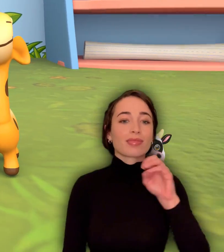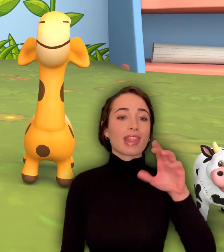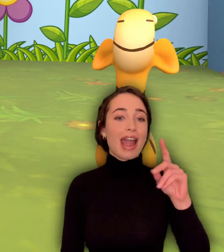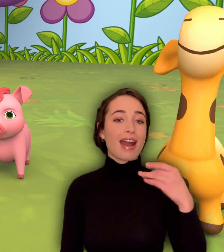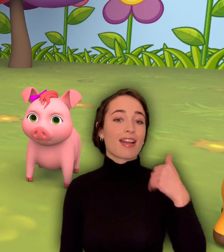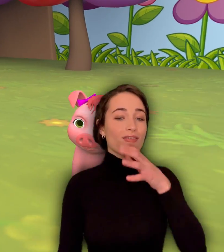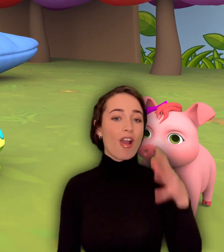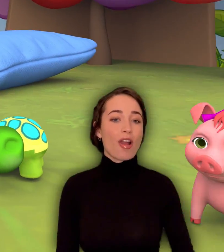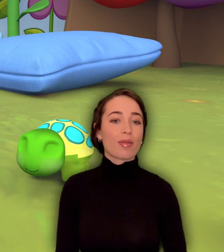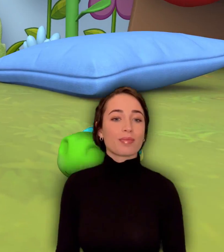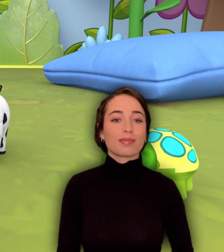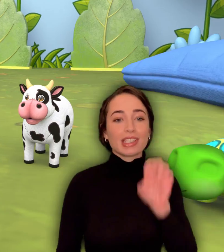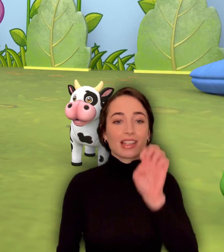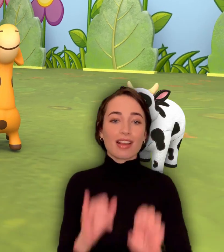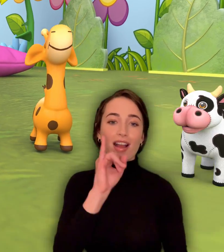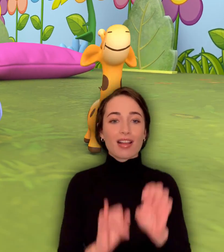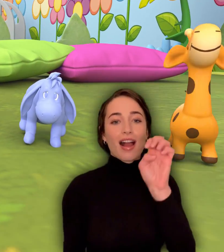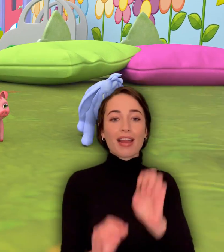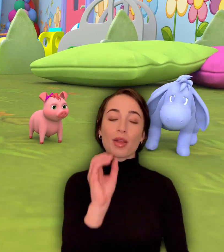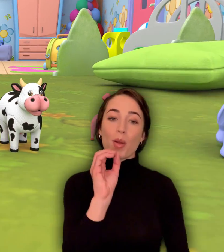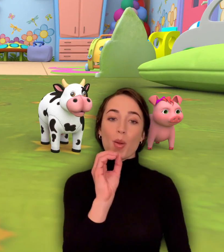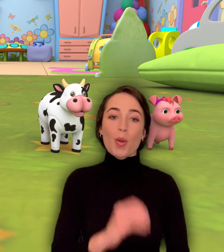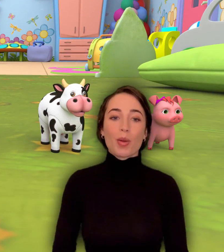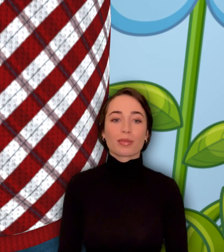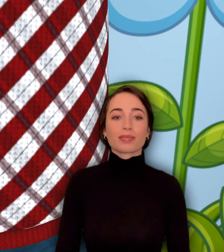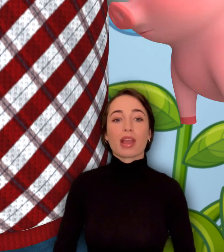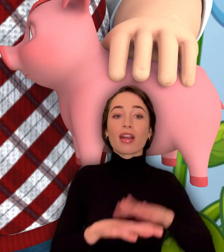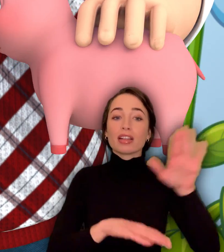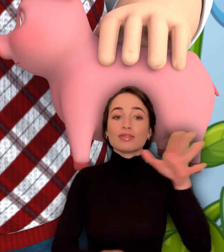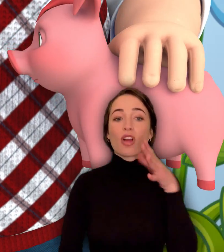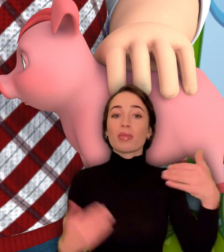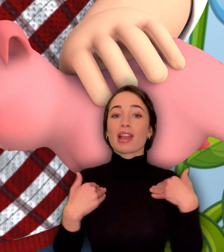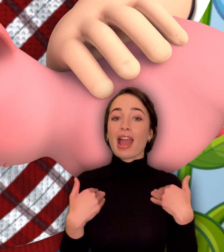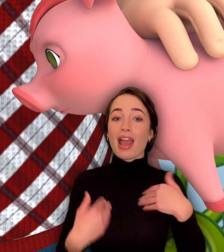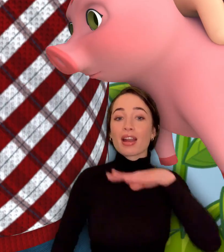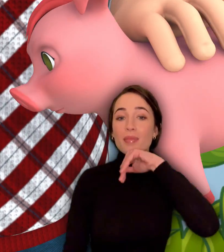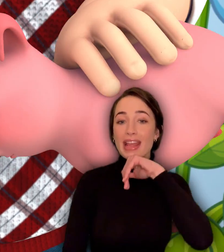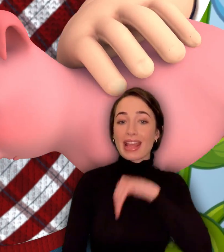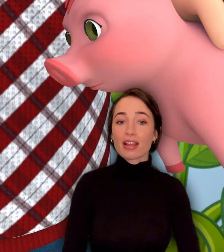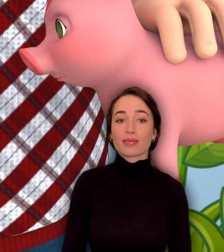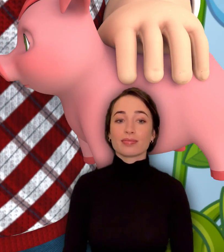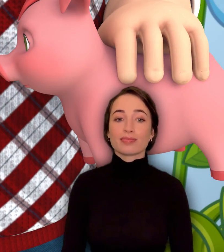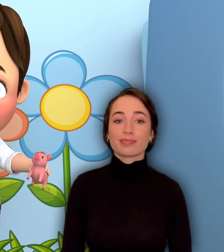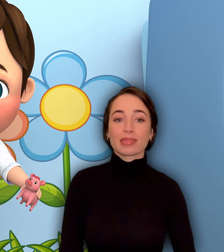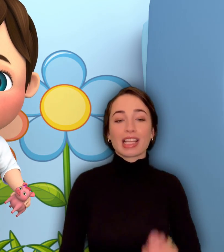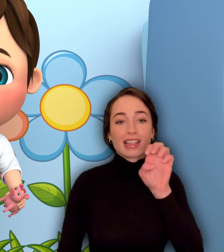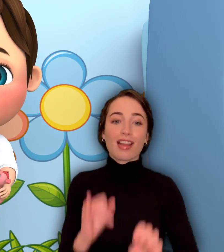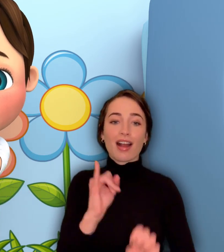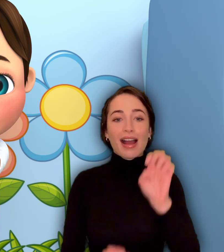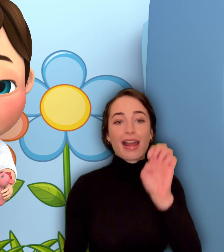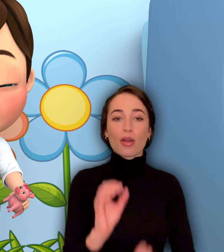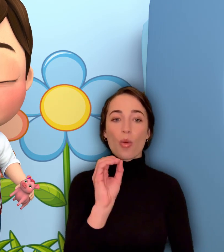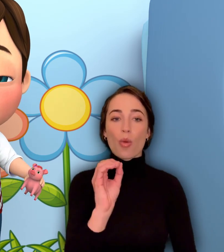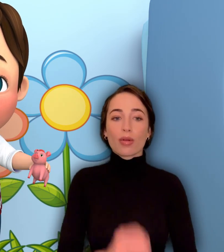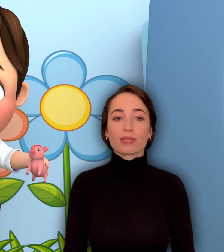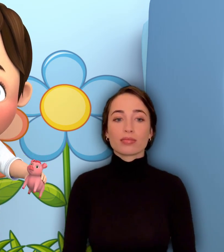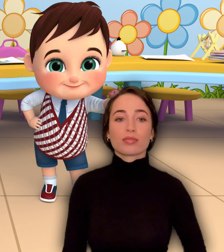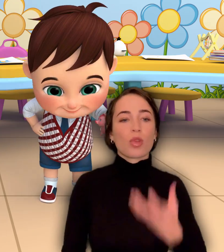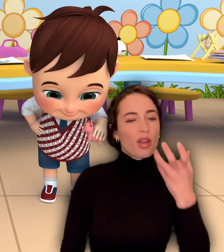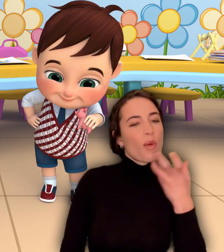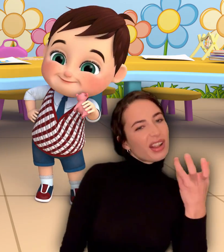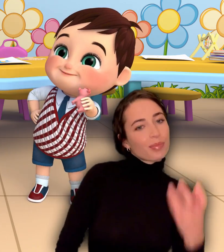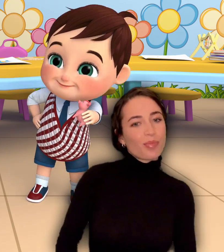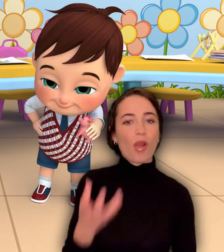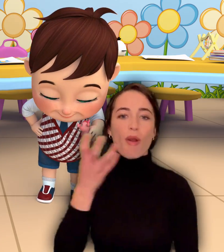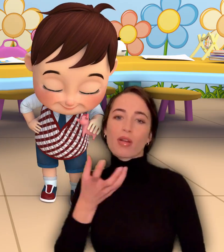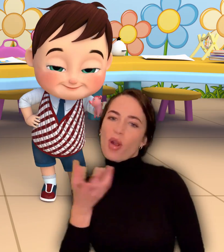Old McDonald had a farm e-i e-o and on his farm he had a pig e-i e-i o